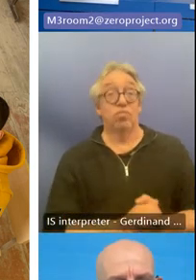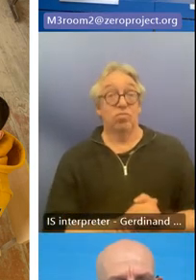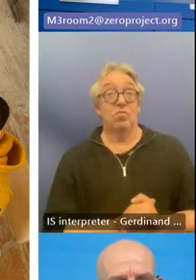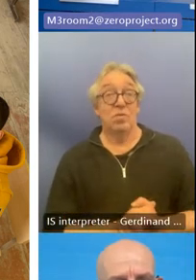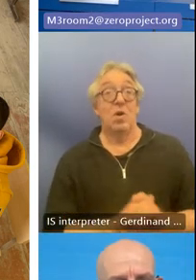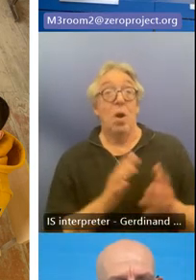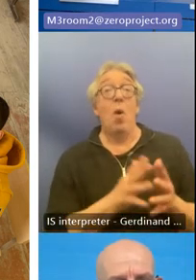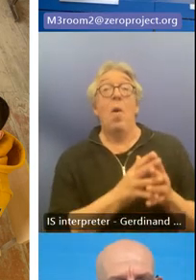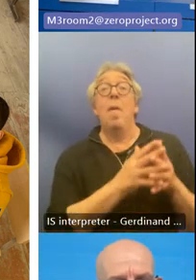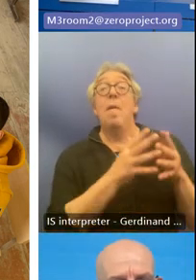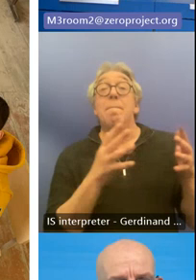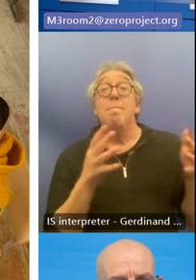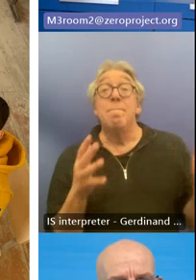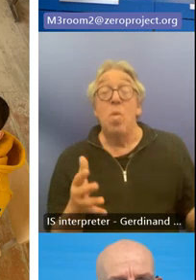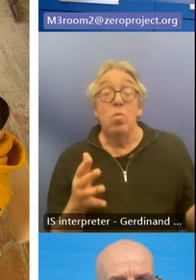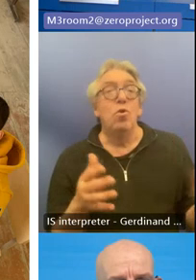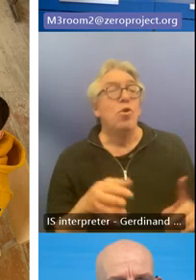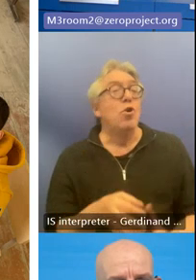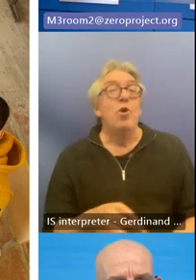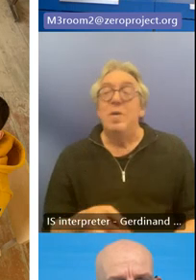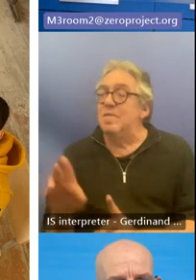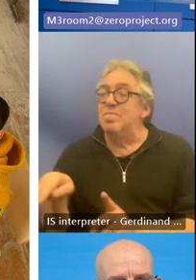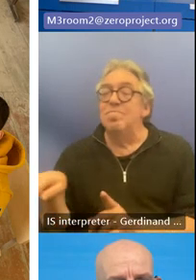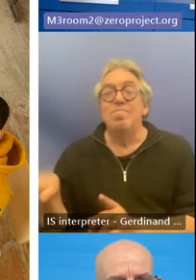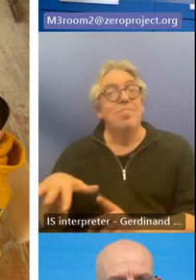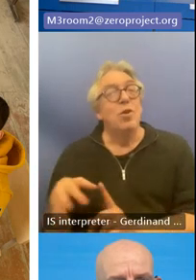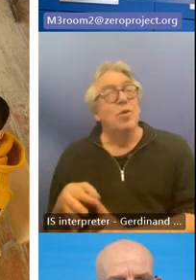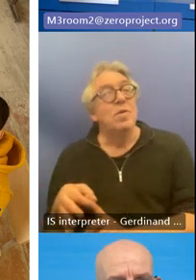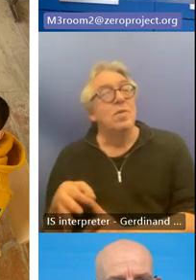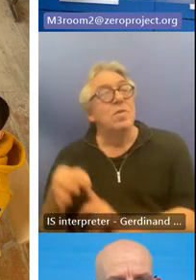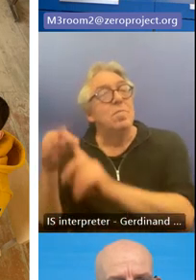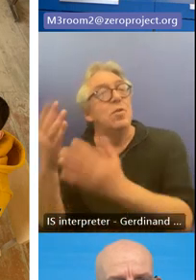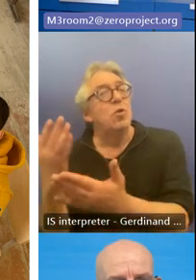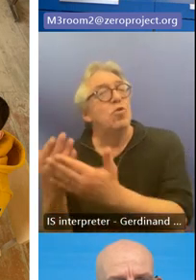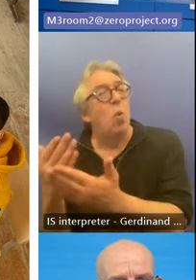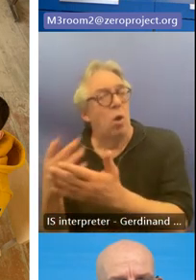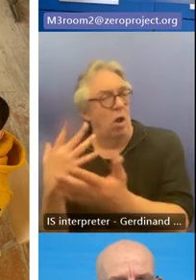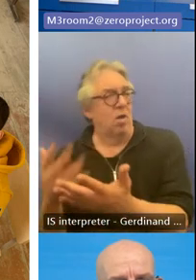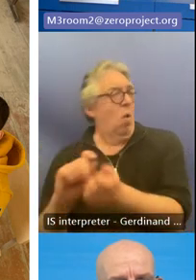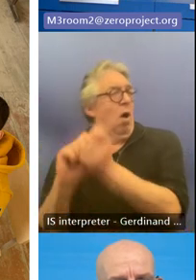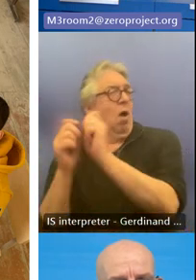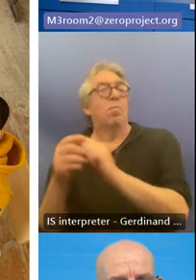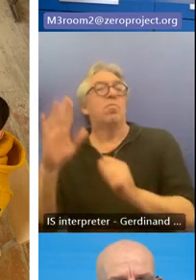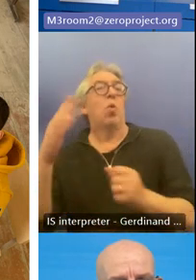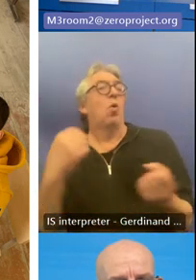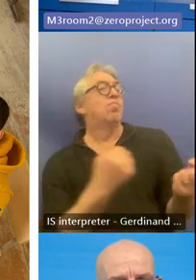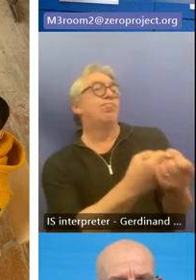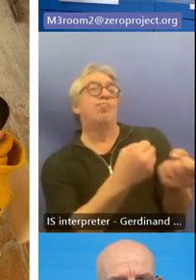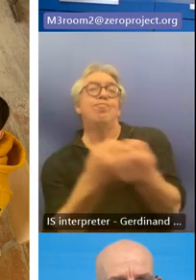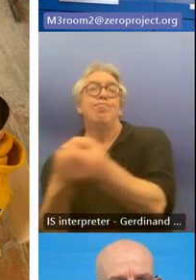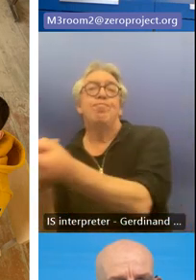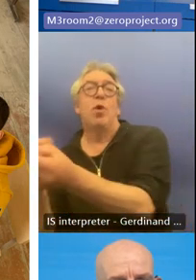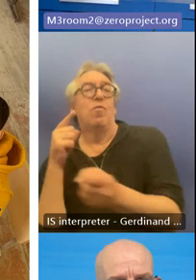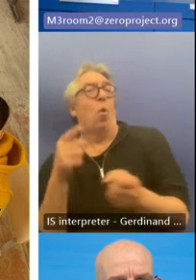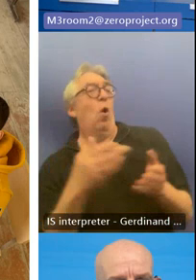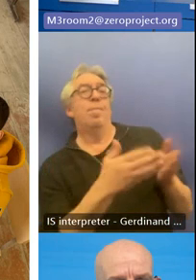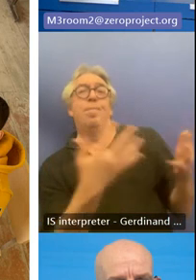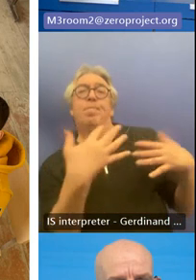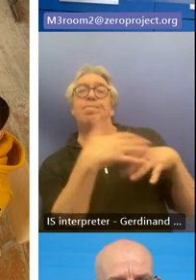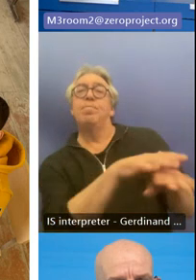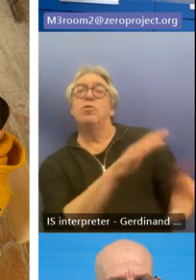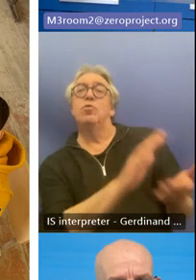most of special schools that have been transformed into pedagogical psychological support services have remained